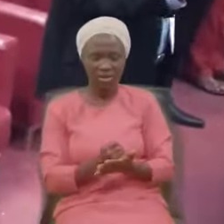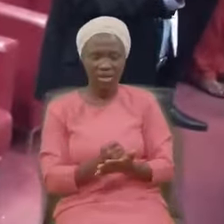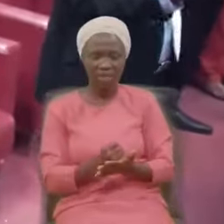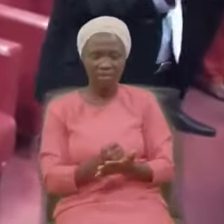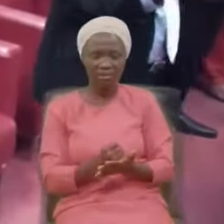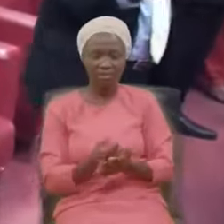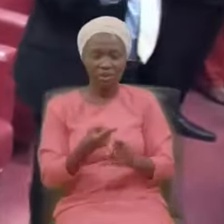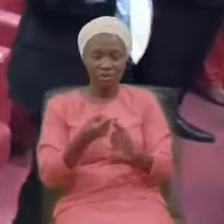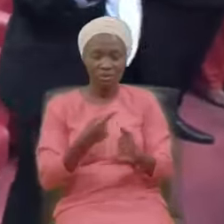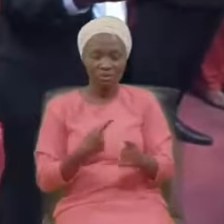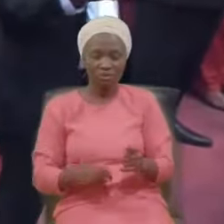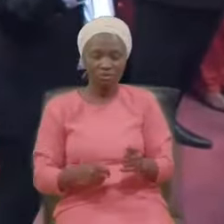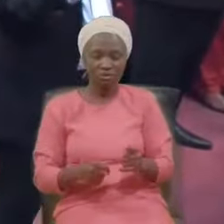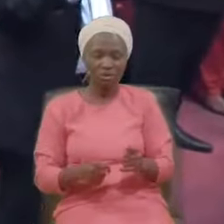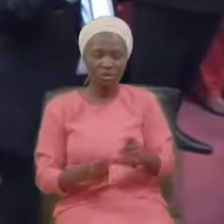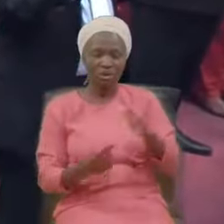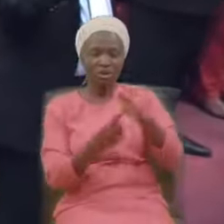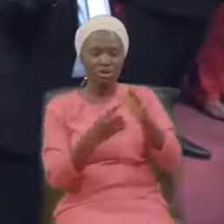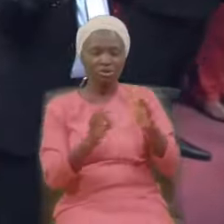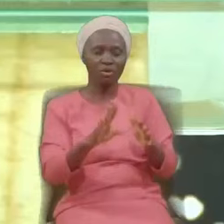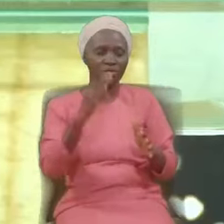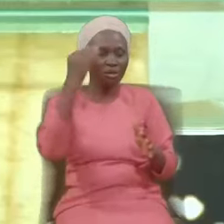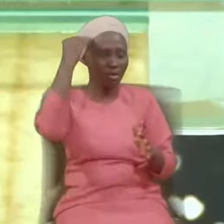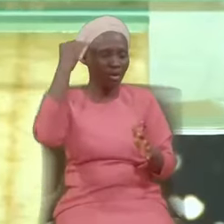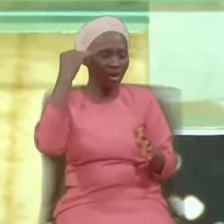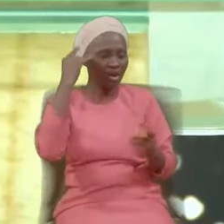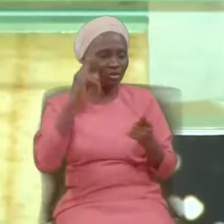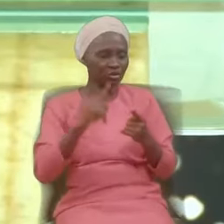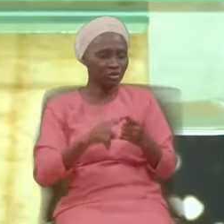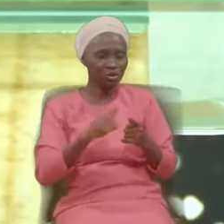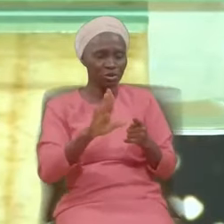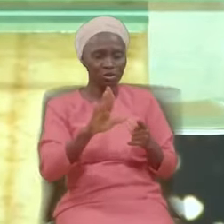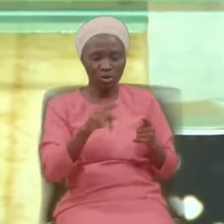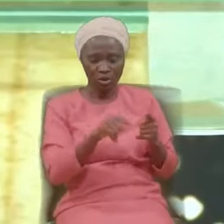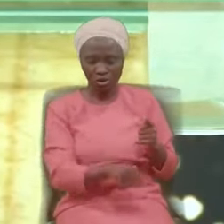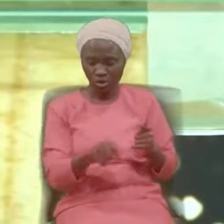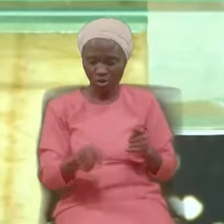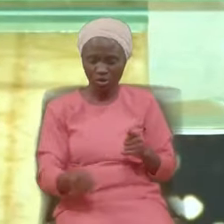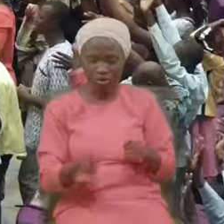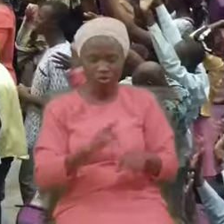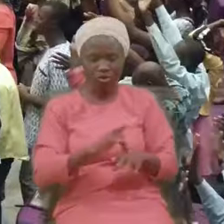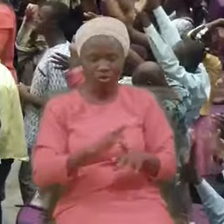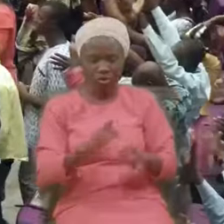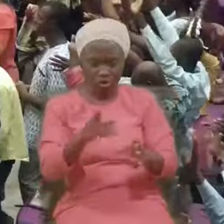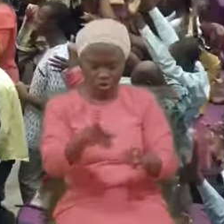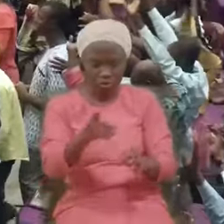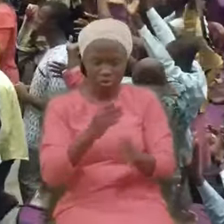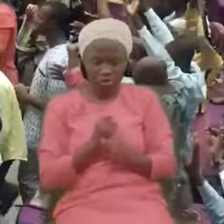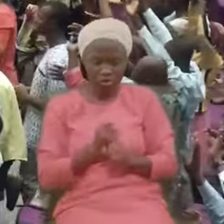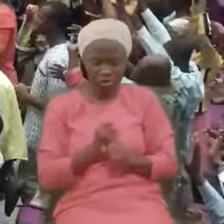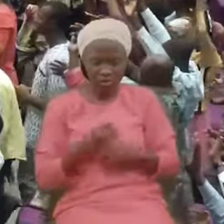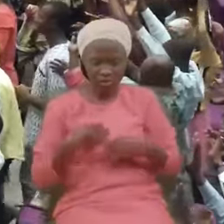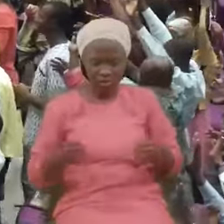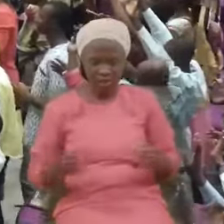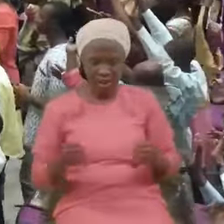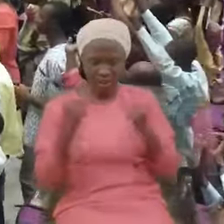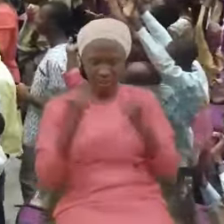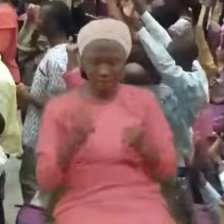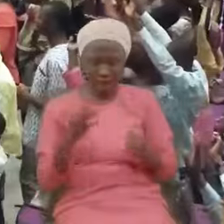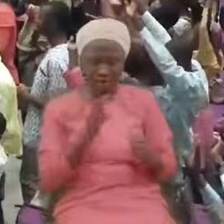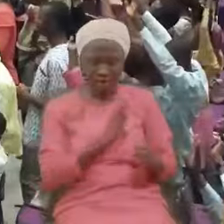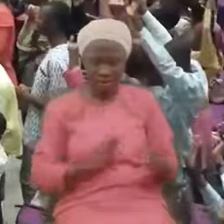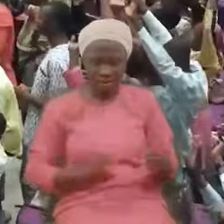From the top of your head to the tip of your toe, receive the healing virtue of Christ. You are